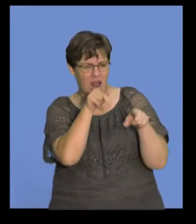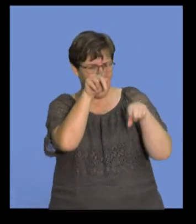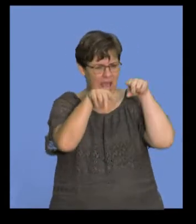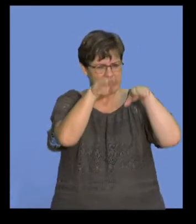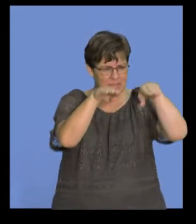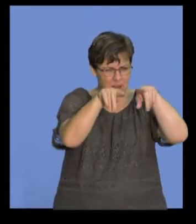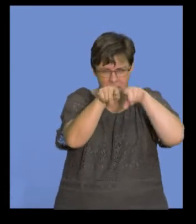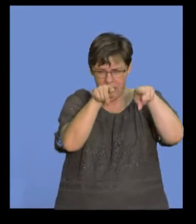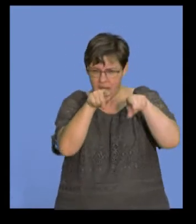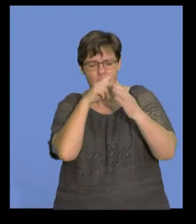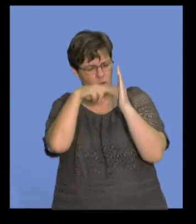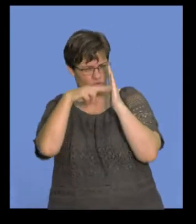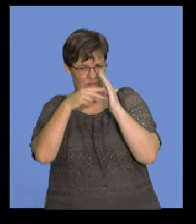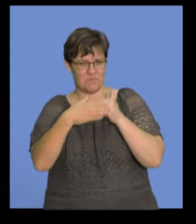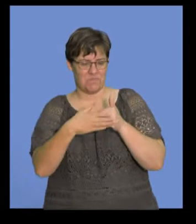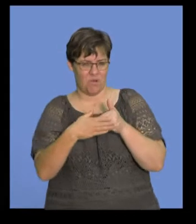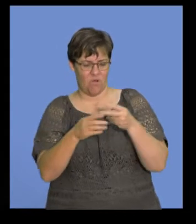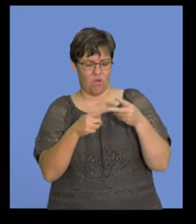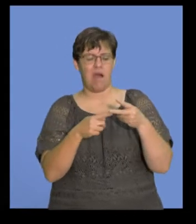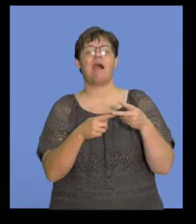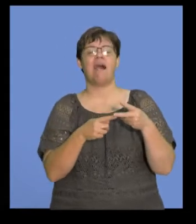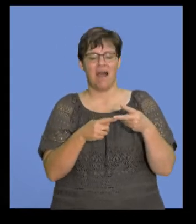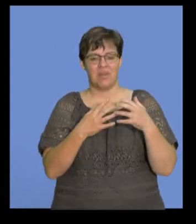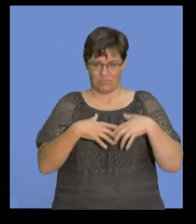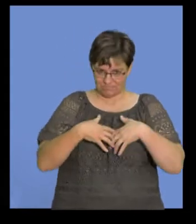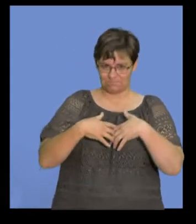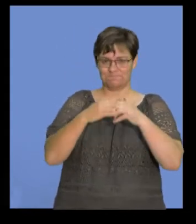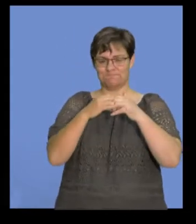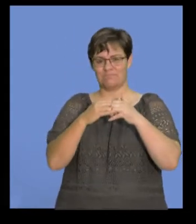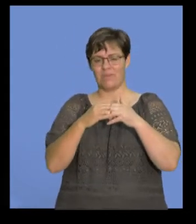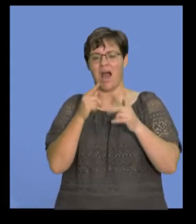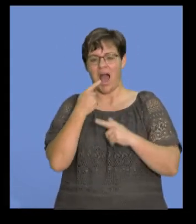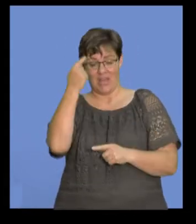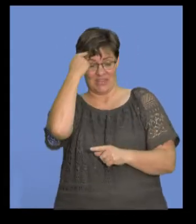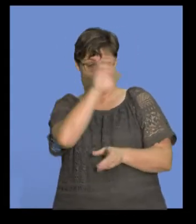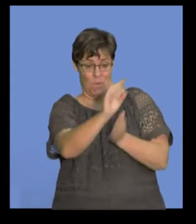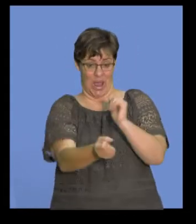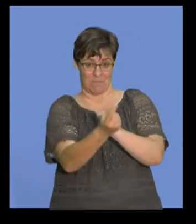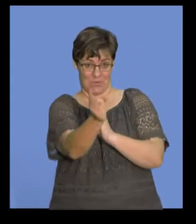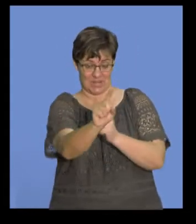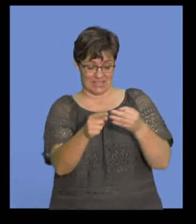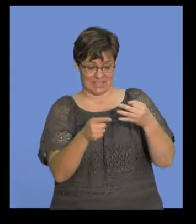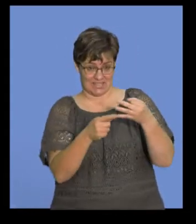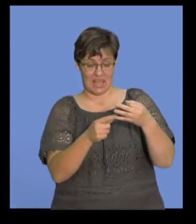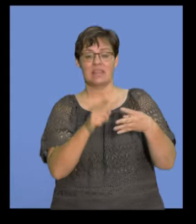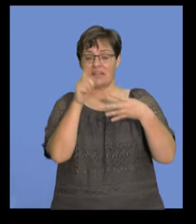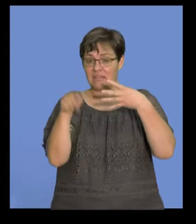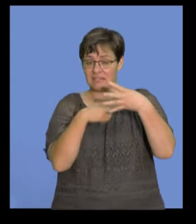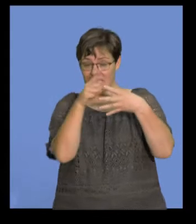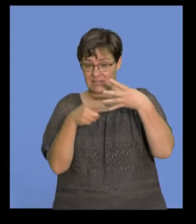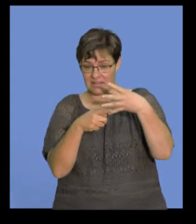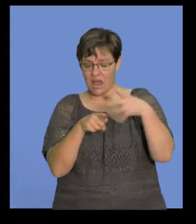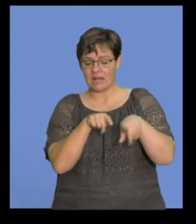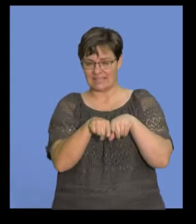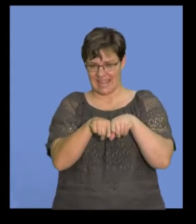similar topics. Then that will help you to construct a hypothesis, and then we link that to testing the